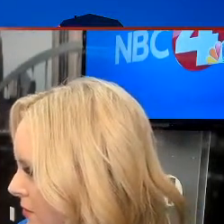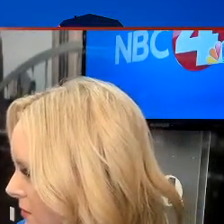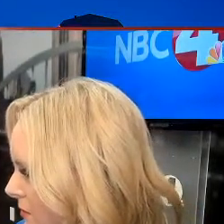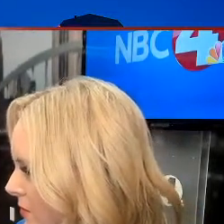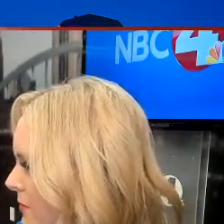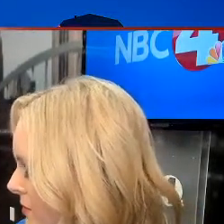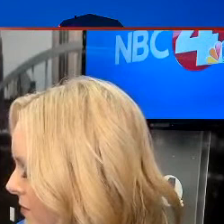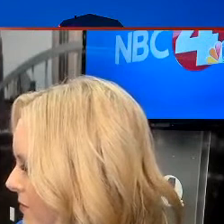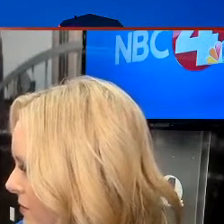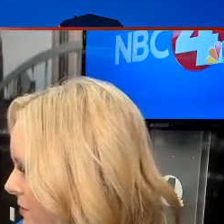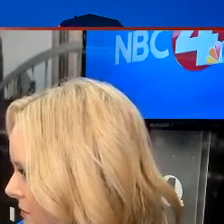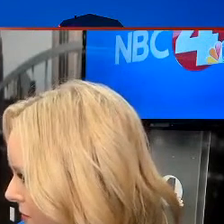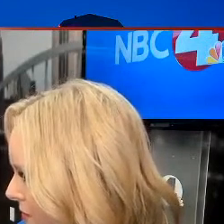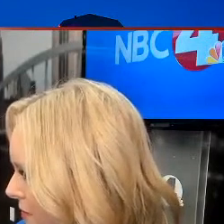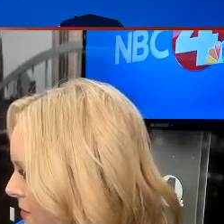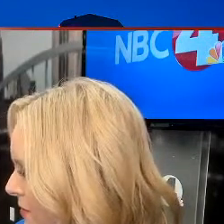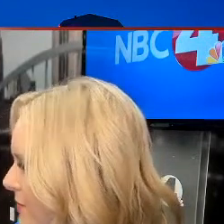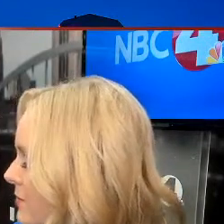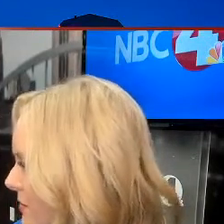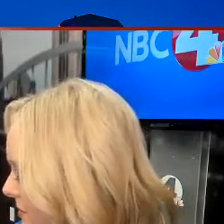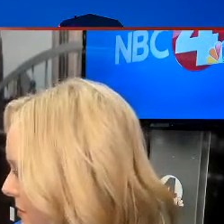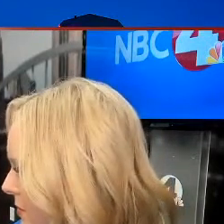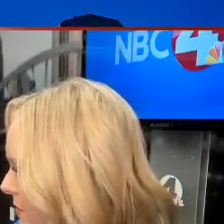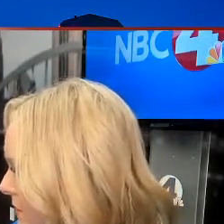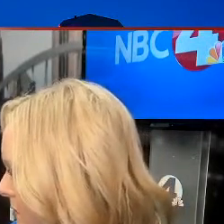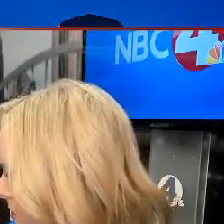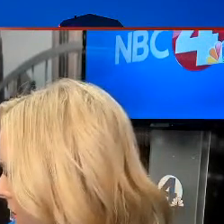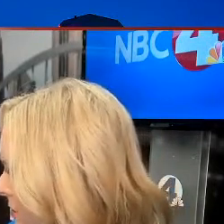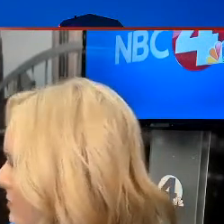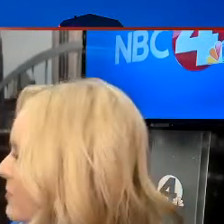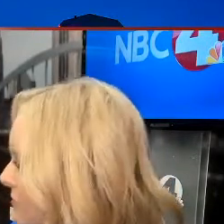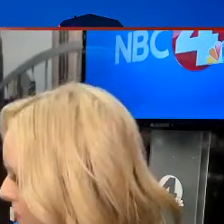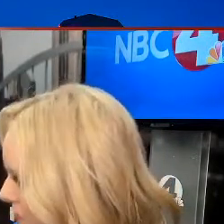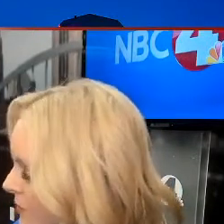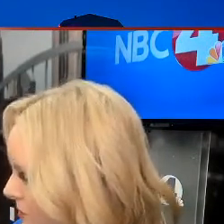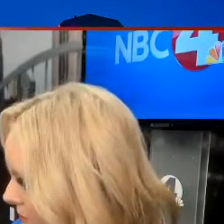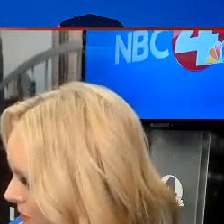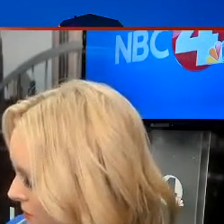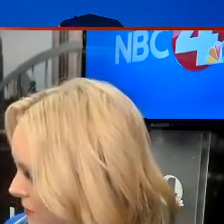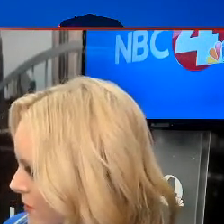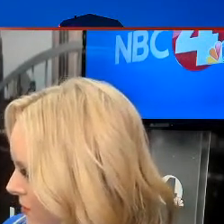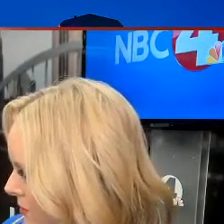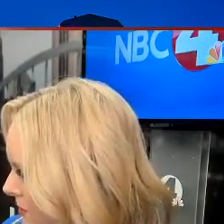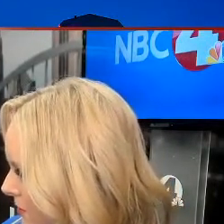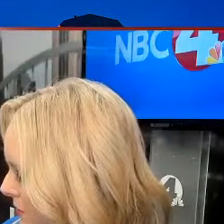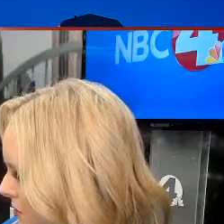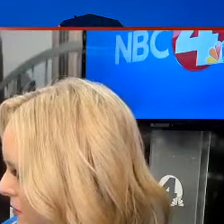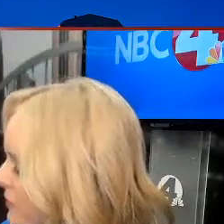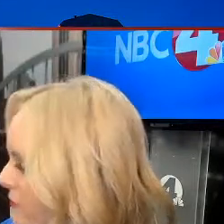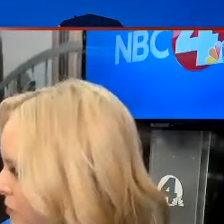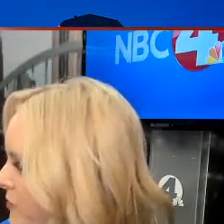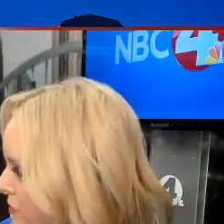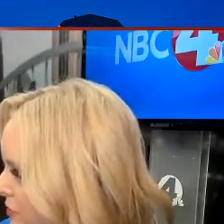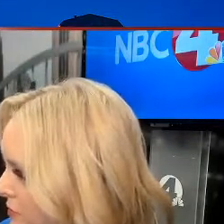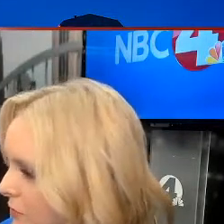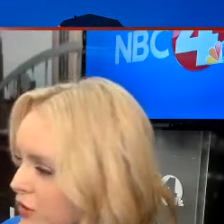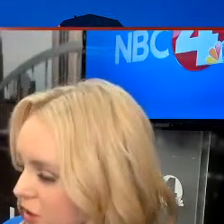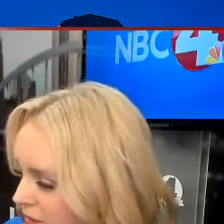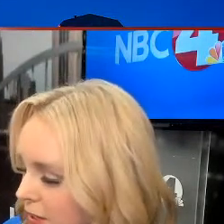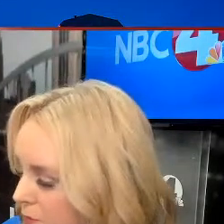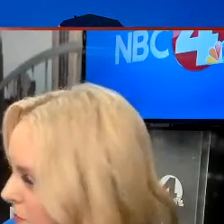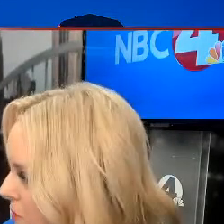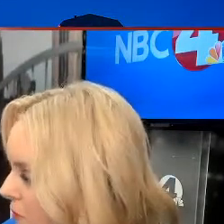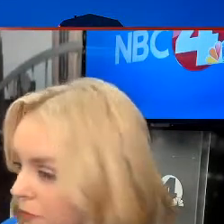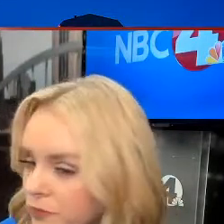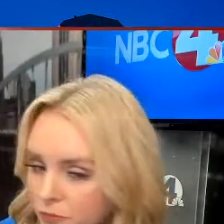at the helm there, especially a medical doctor, because I've talked to quite a few people, and that's something that's kind of been missing in these news briefings,